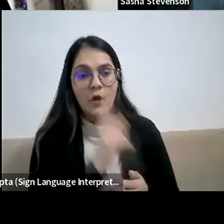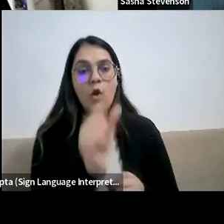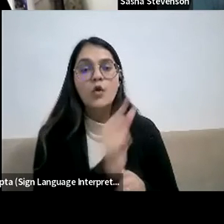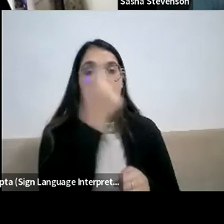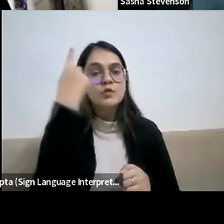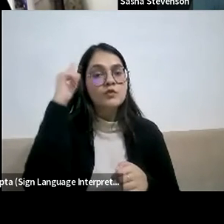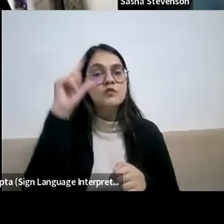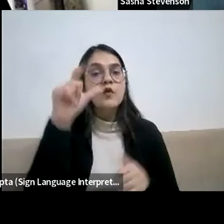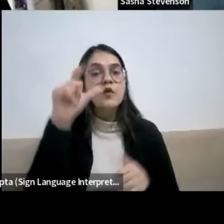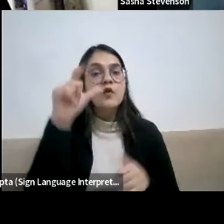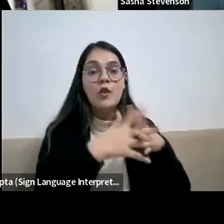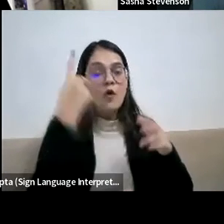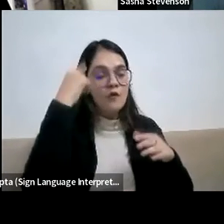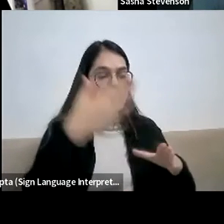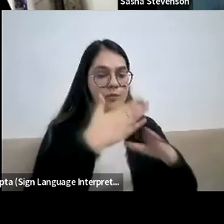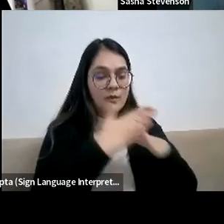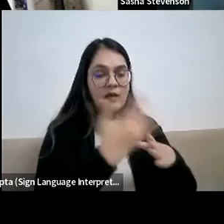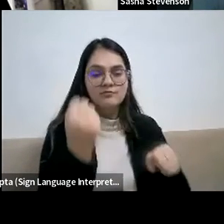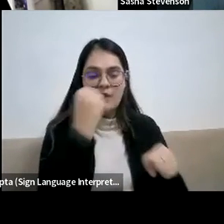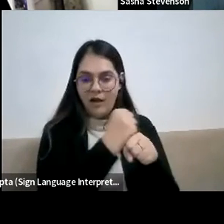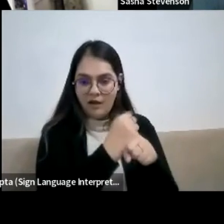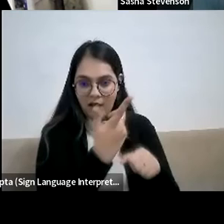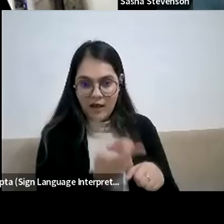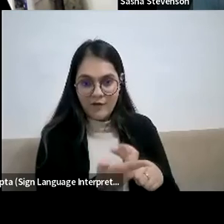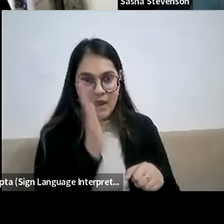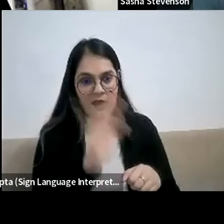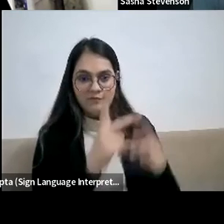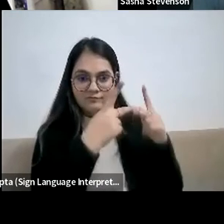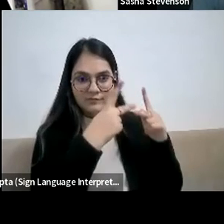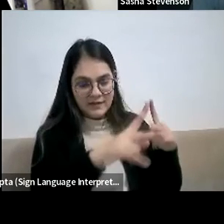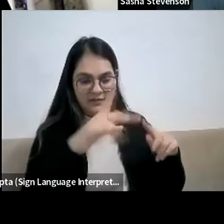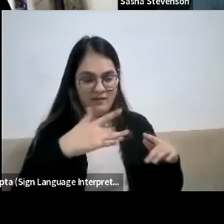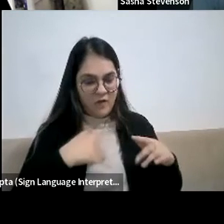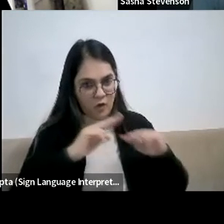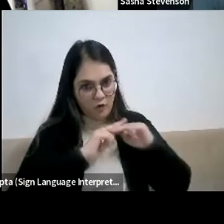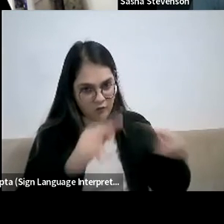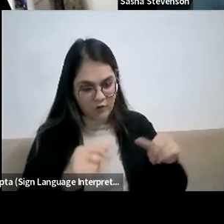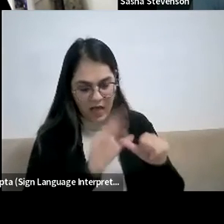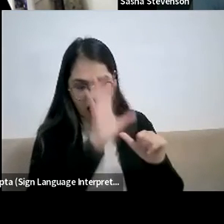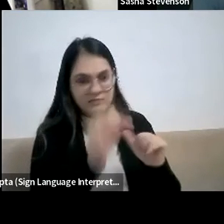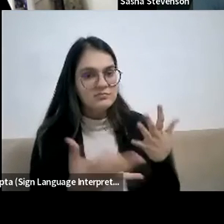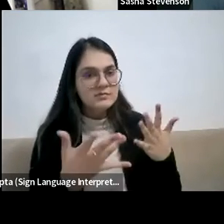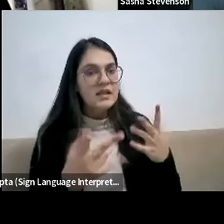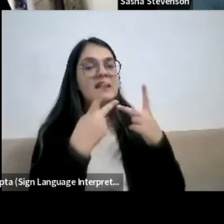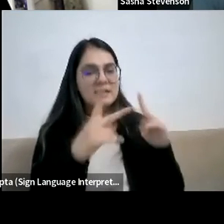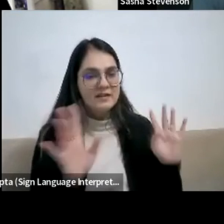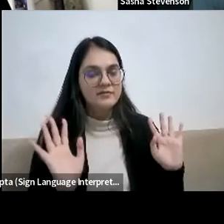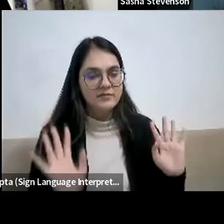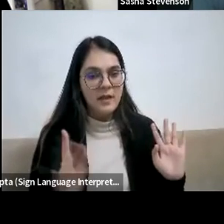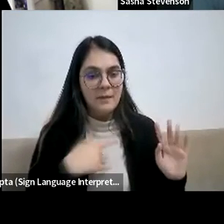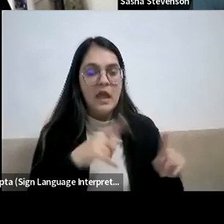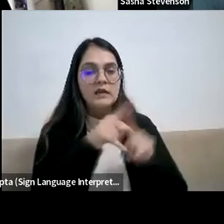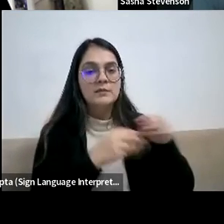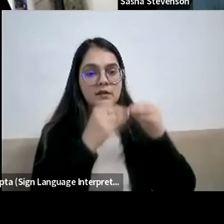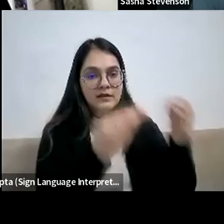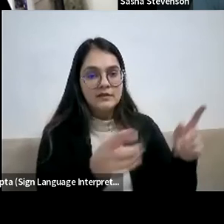as an instrument to foster inclusive governance also has its limitations, right? For example, if we look at